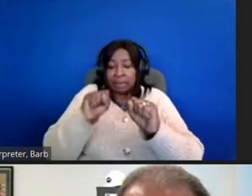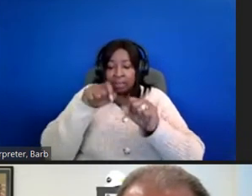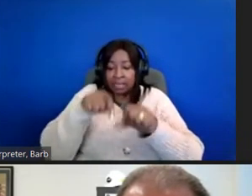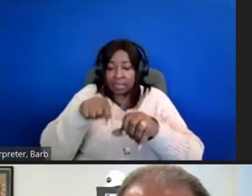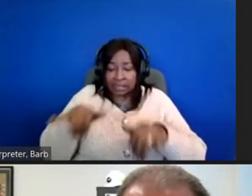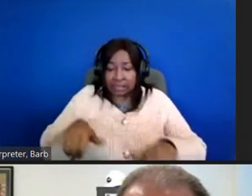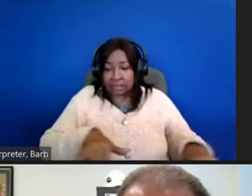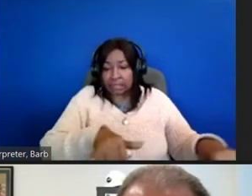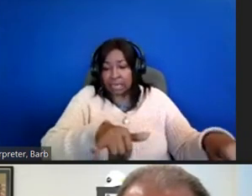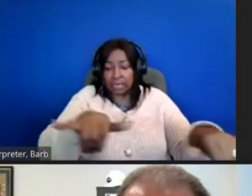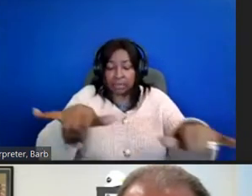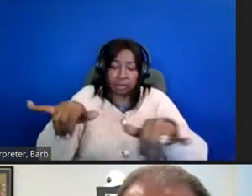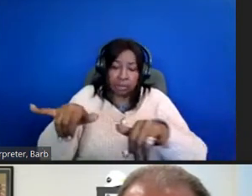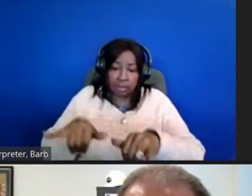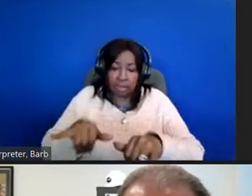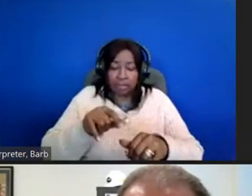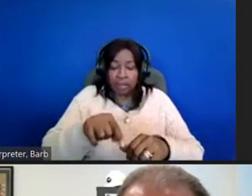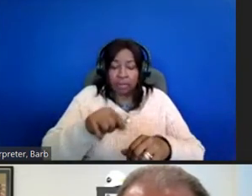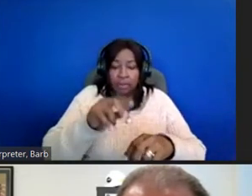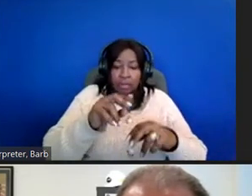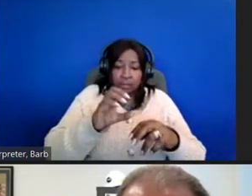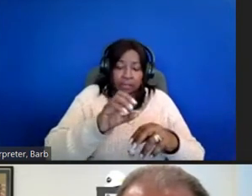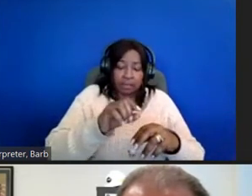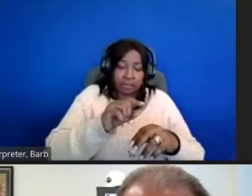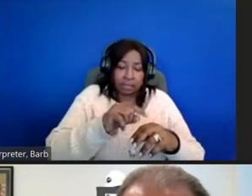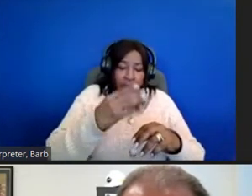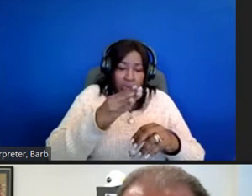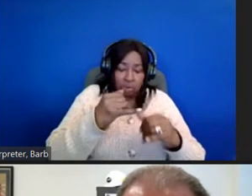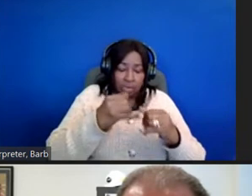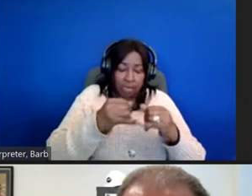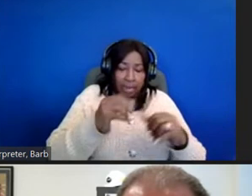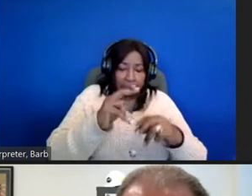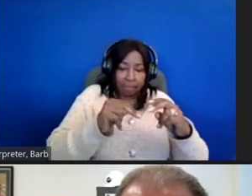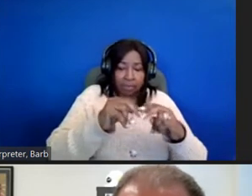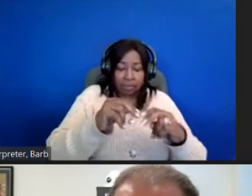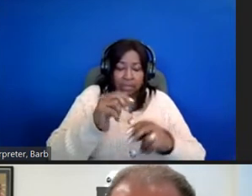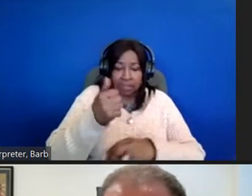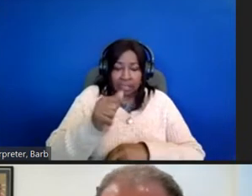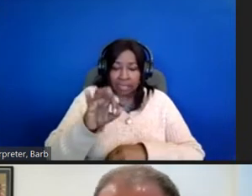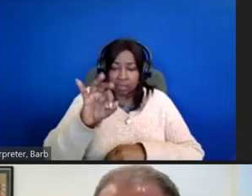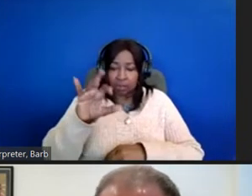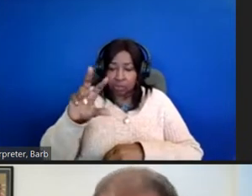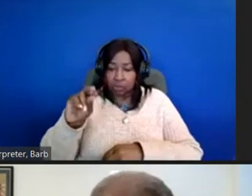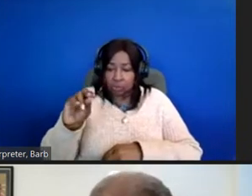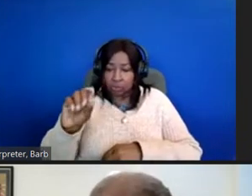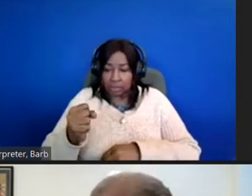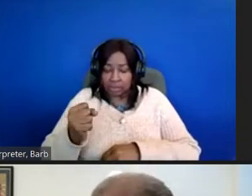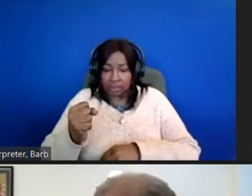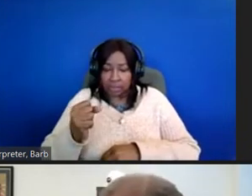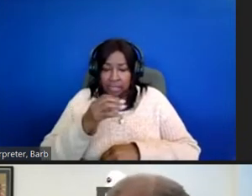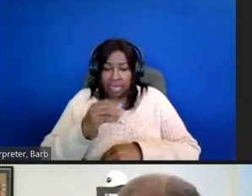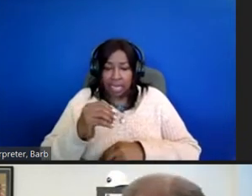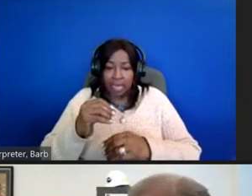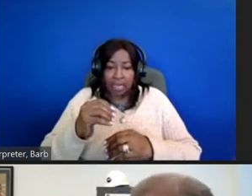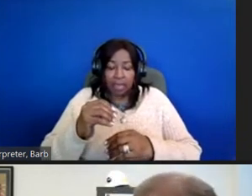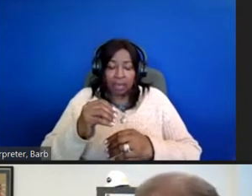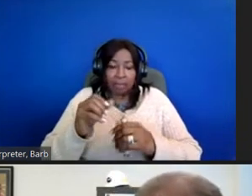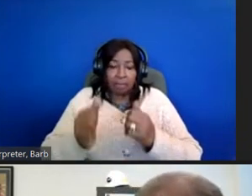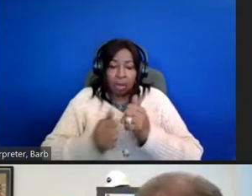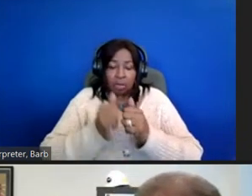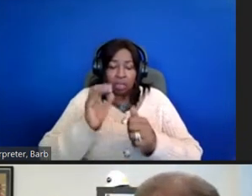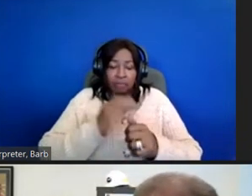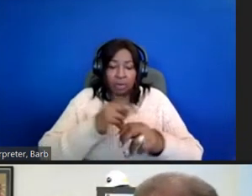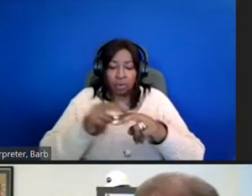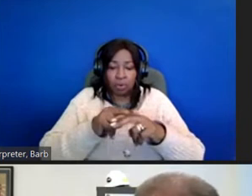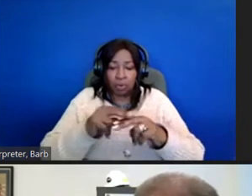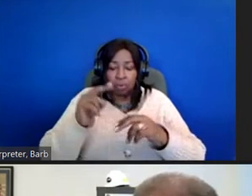in the 1930s before World War II. Much of the elevated parts of our railroad were built in the